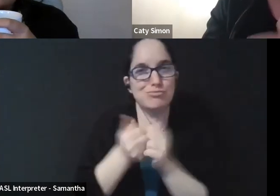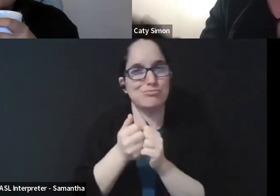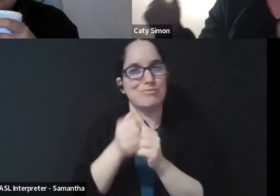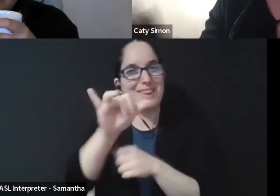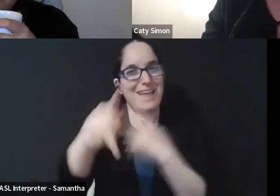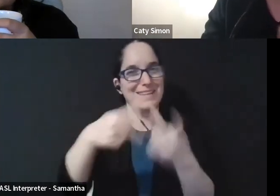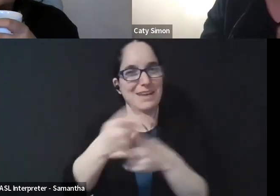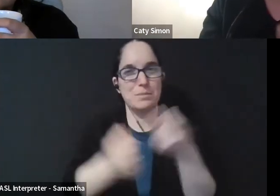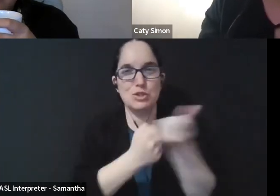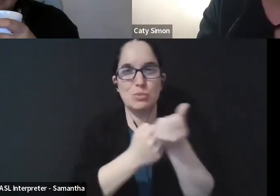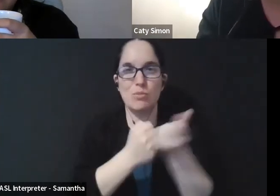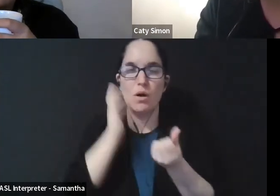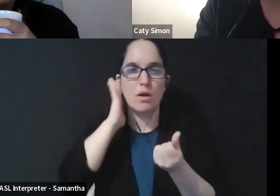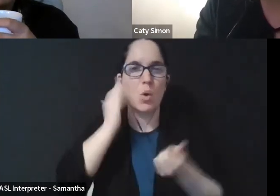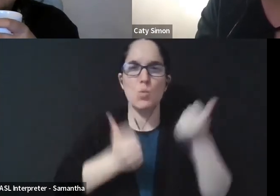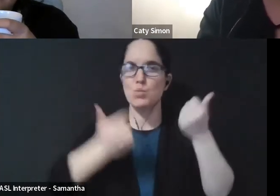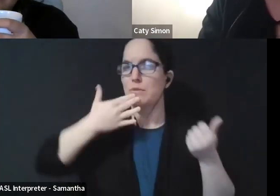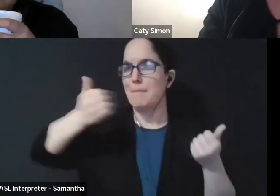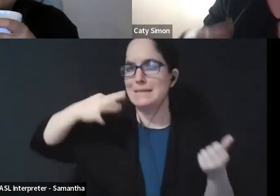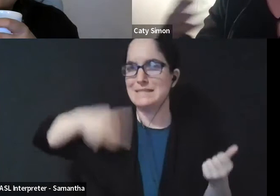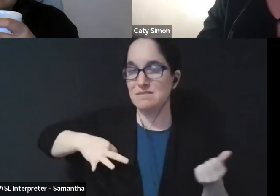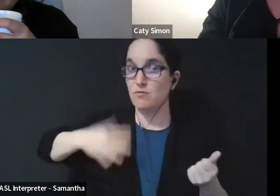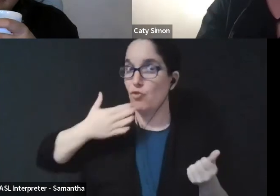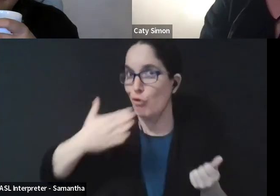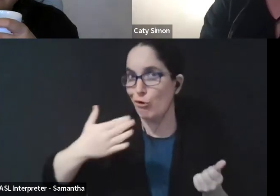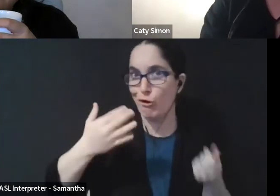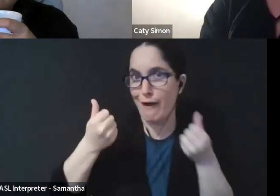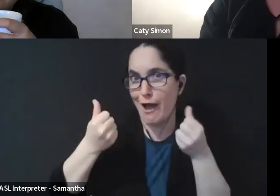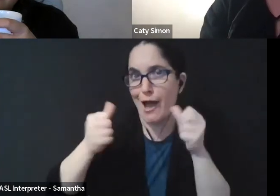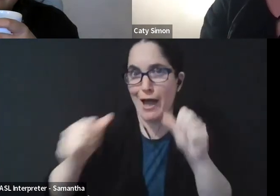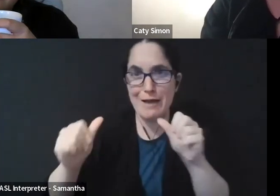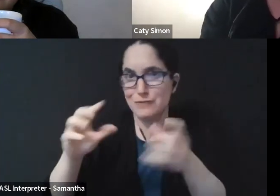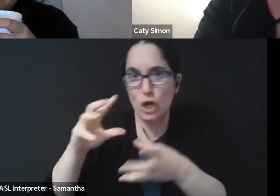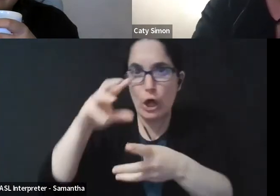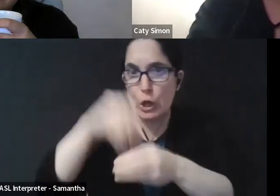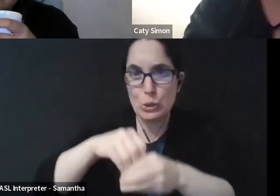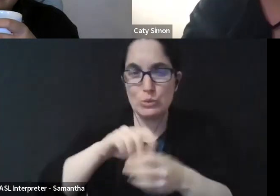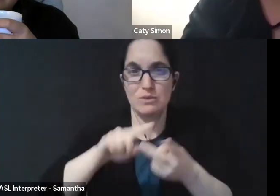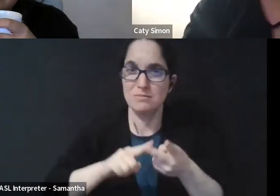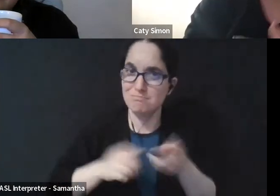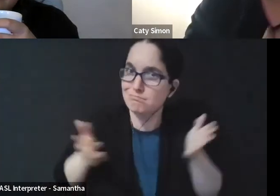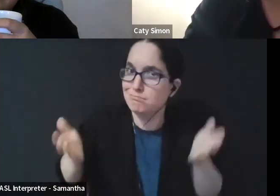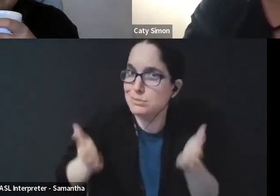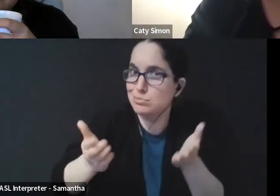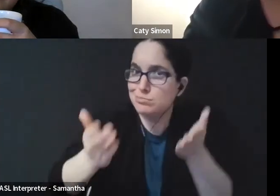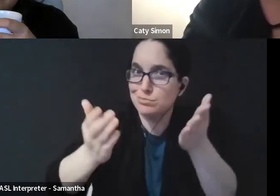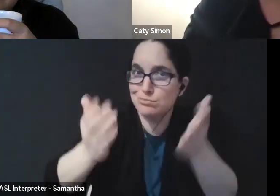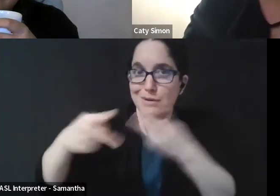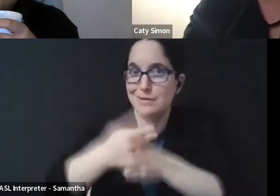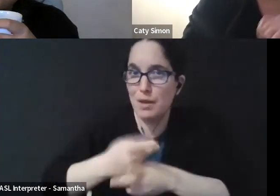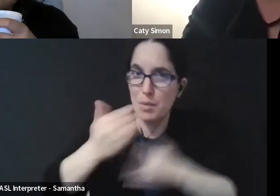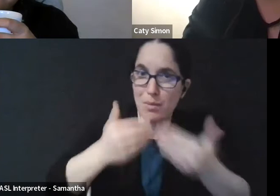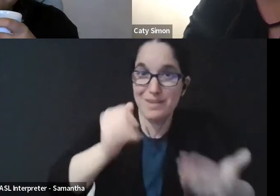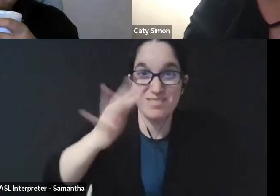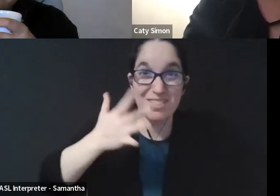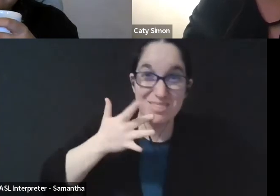for a researcher's grant, for a good faith effort towards our inclusion or our driving some part of the process if we're really lucky, which is